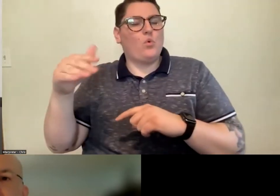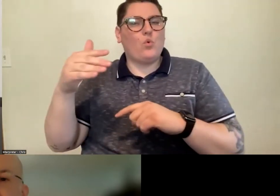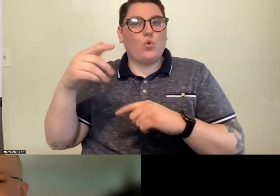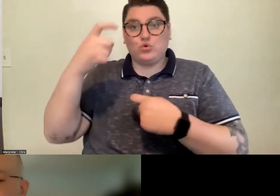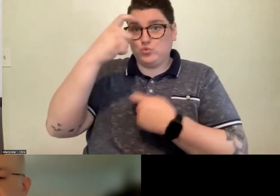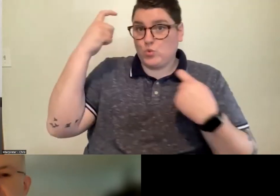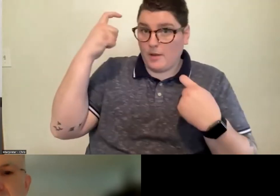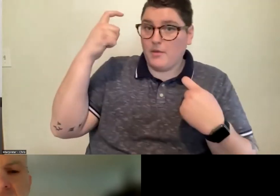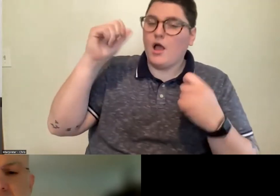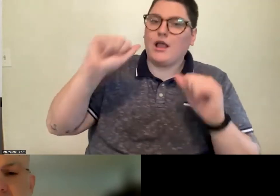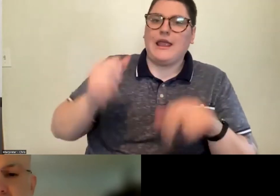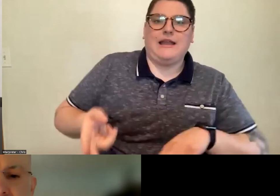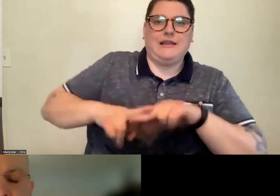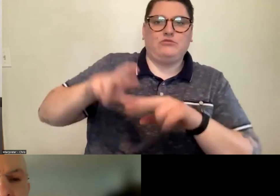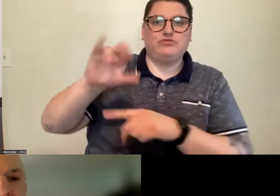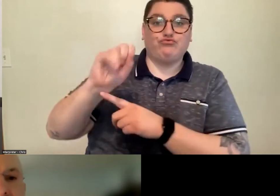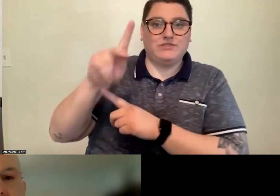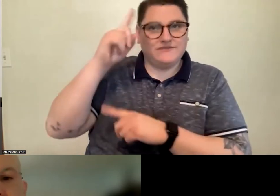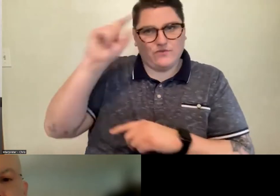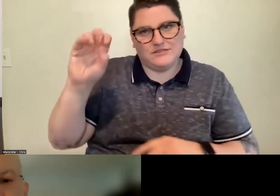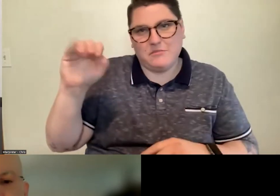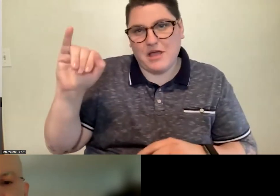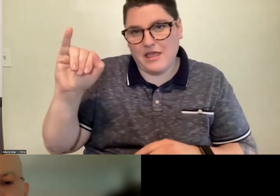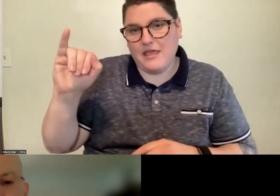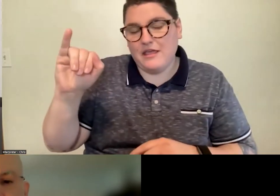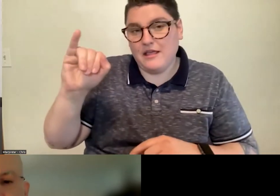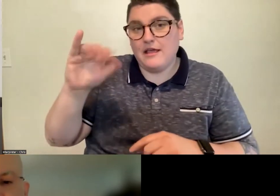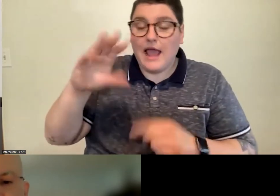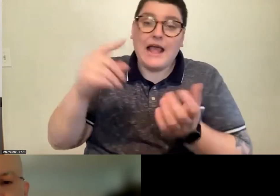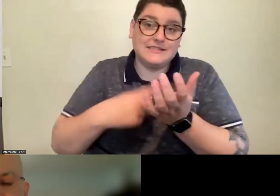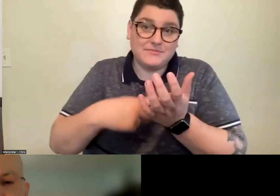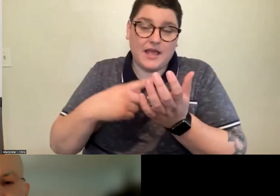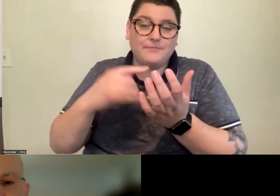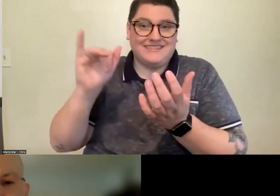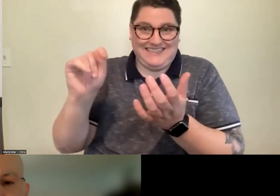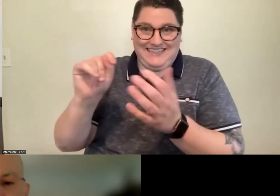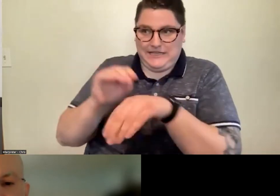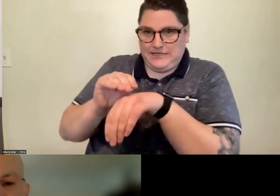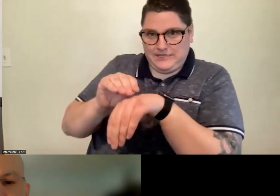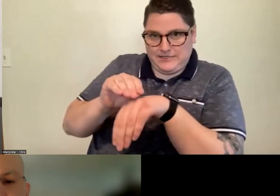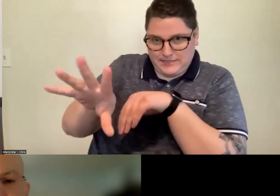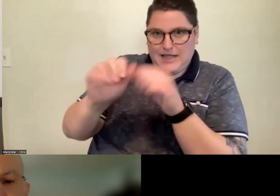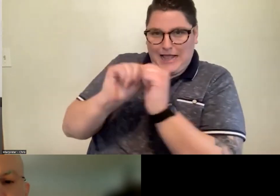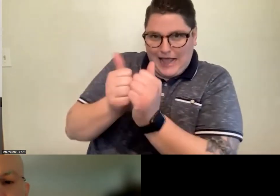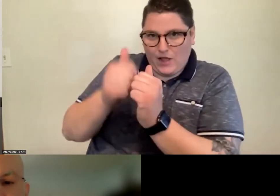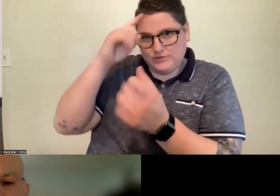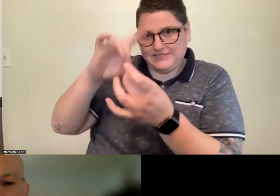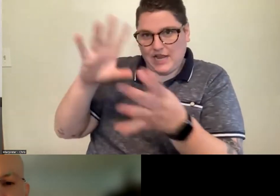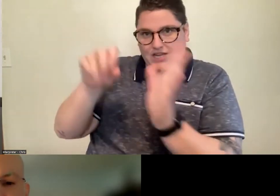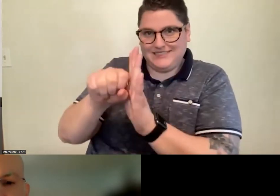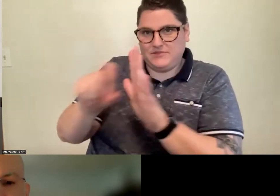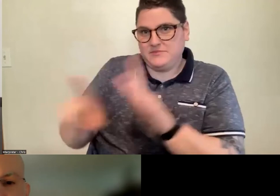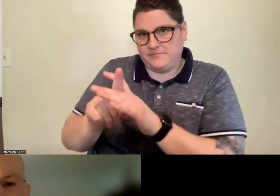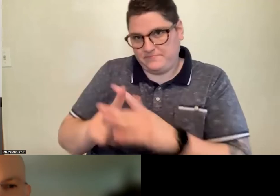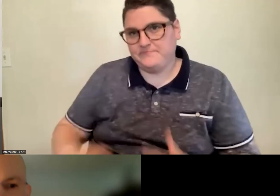can certainly increase risk to severe mental illness, as well as sometimes shapes the nature of psychotic symptoms that people